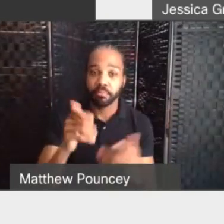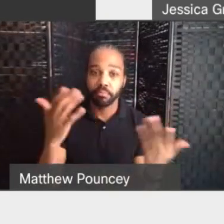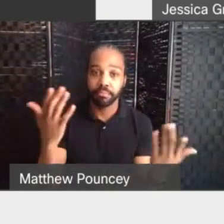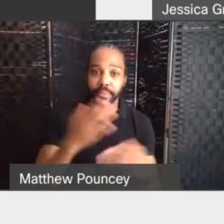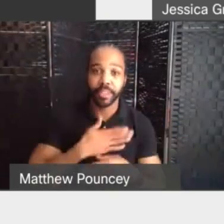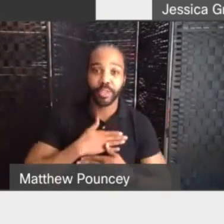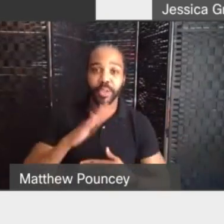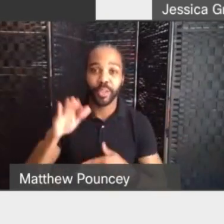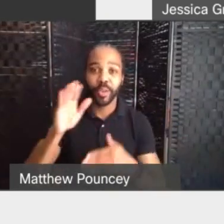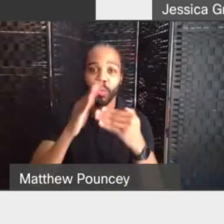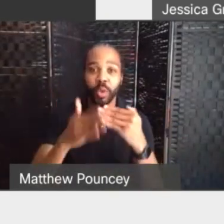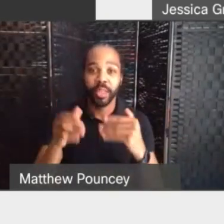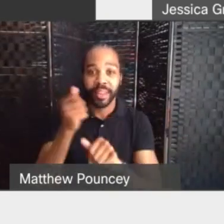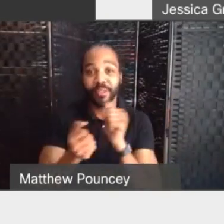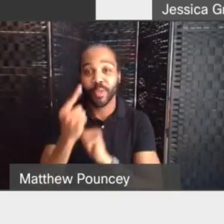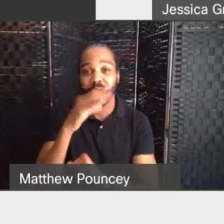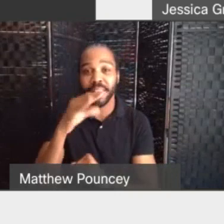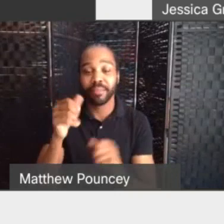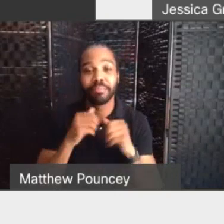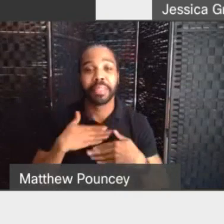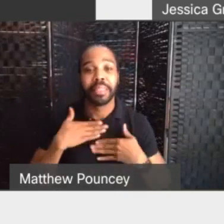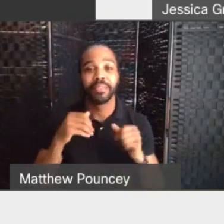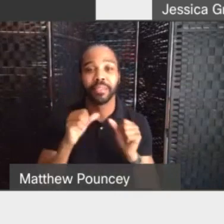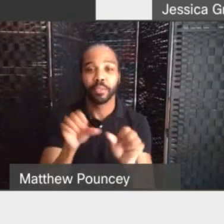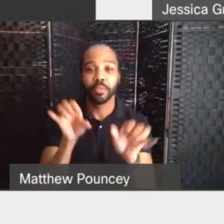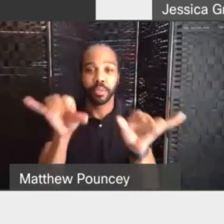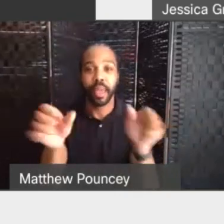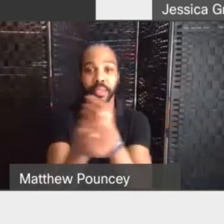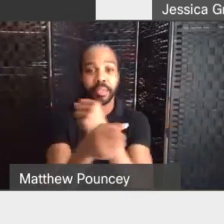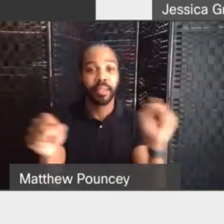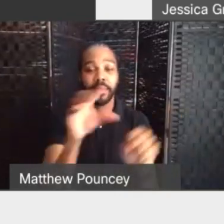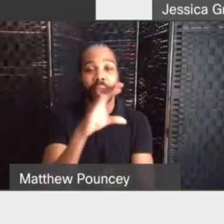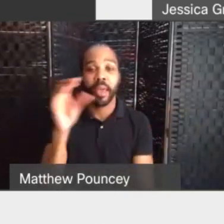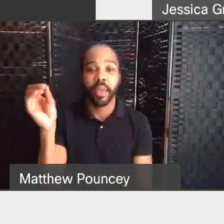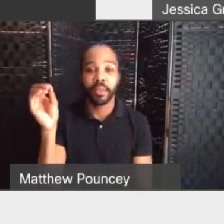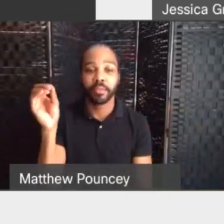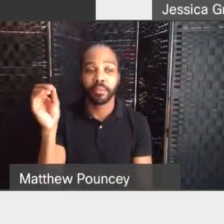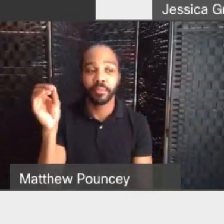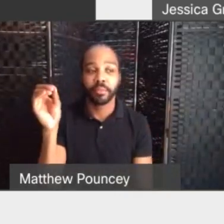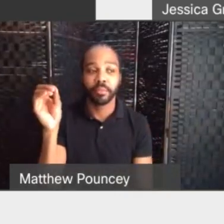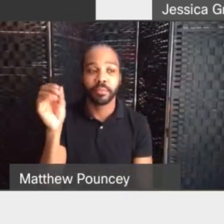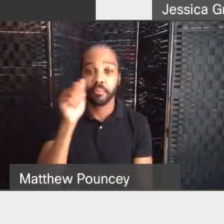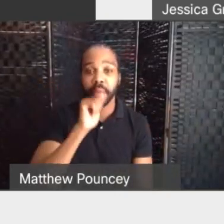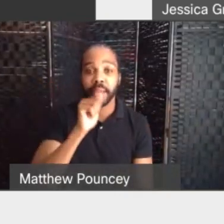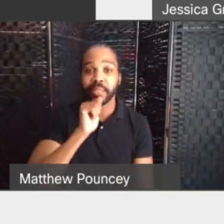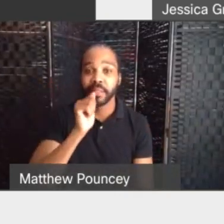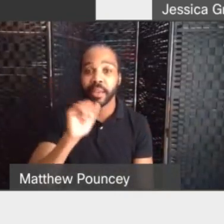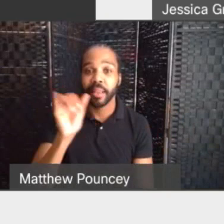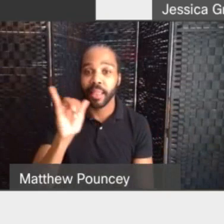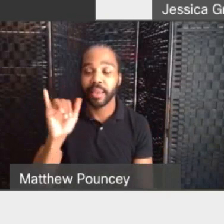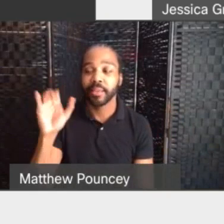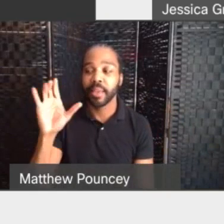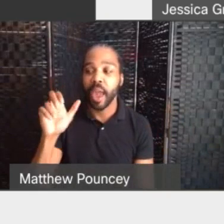have a great weekend, everyone. Please continue to stay safe and, and patient. As Karen said,